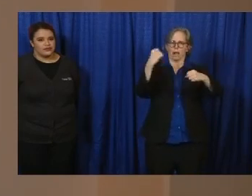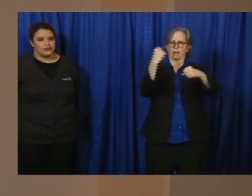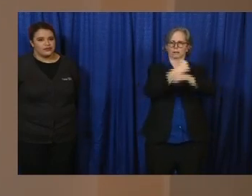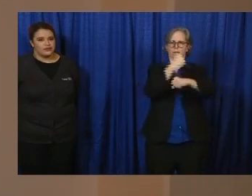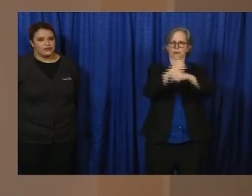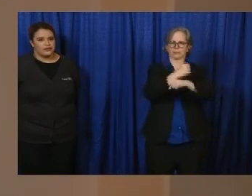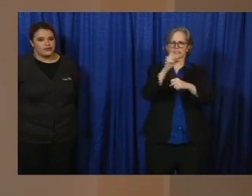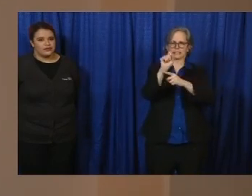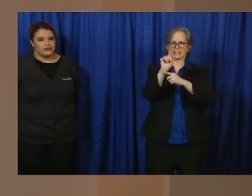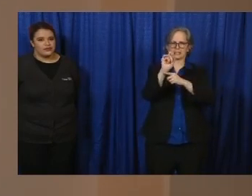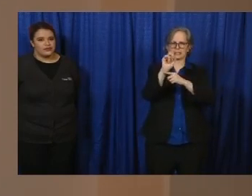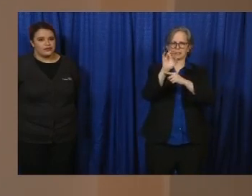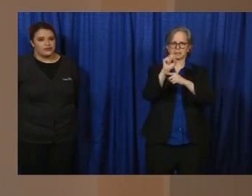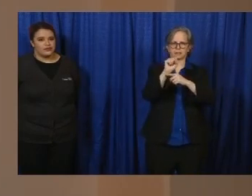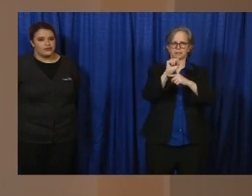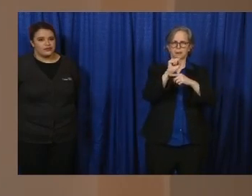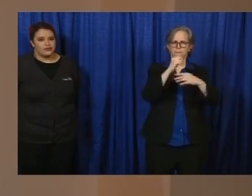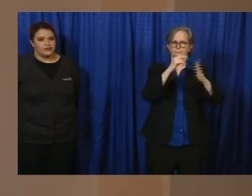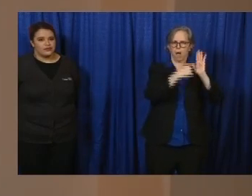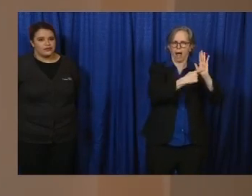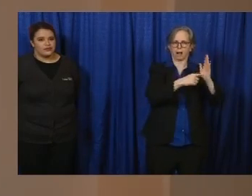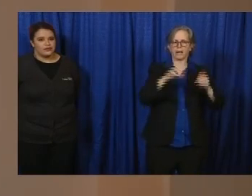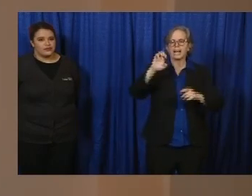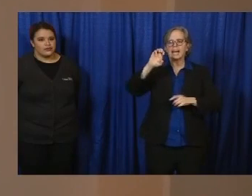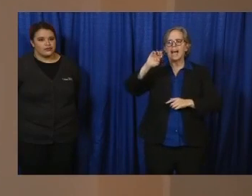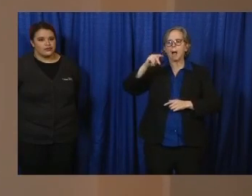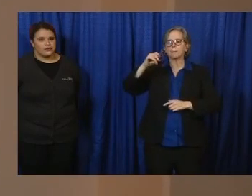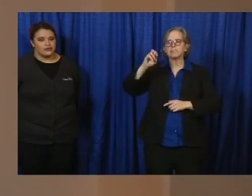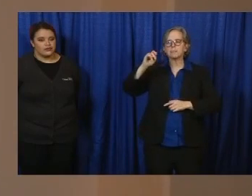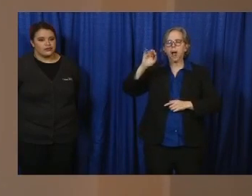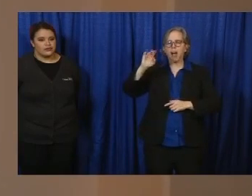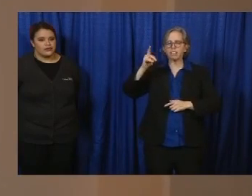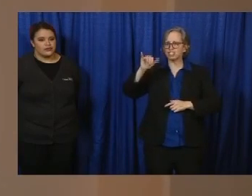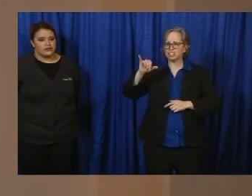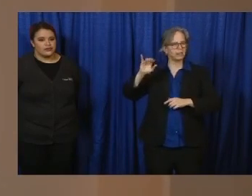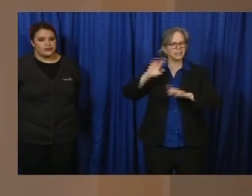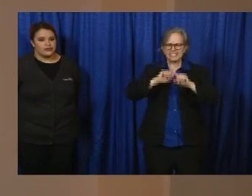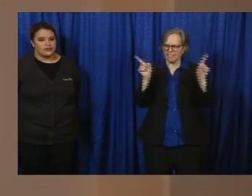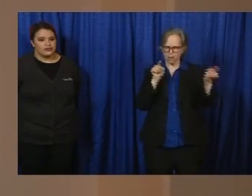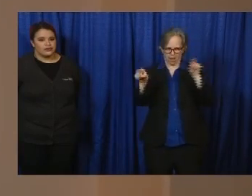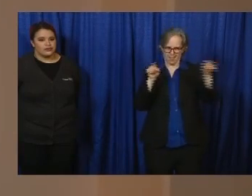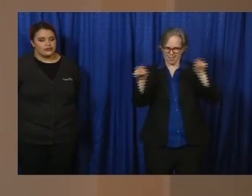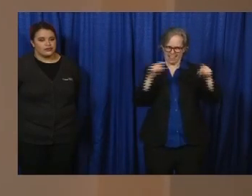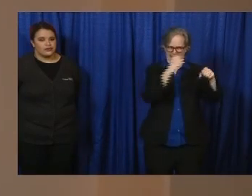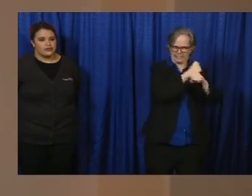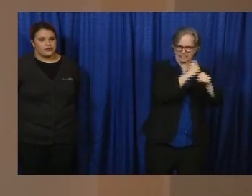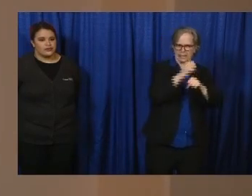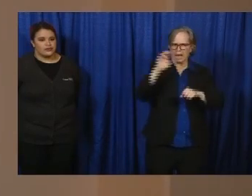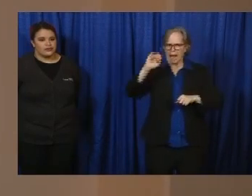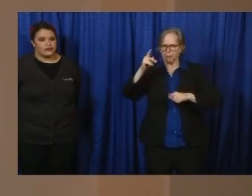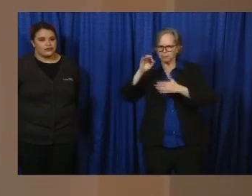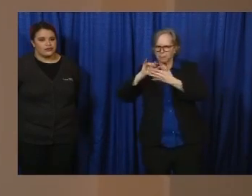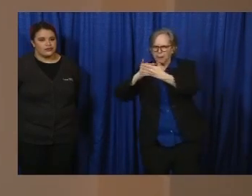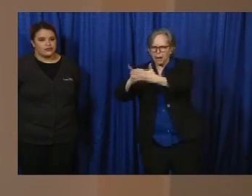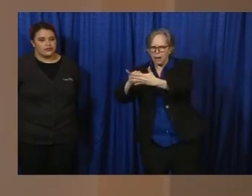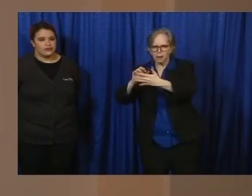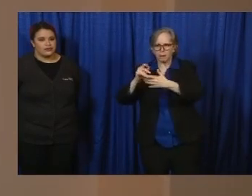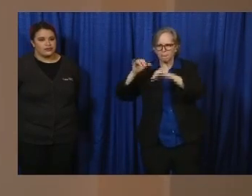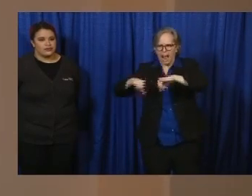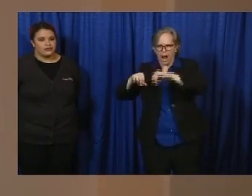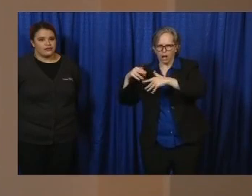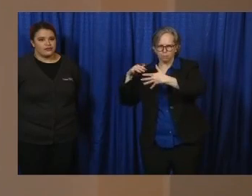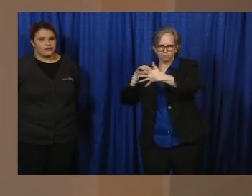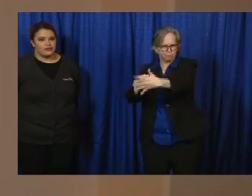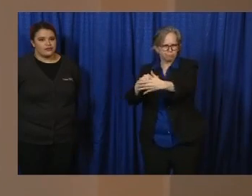logical model in looking at this issue. So it's a different lens to view it. Doesn't make it right or doesn't make it wrong. It's just one of the data points that we add